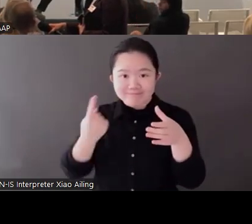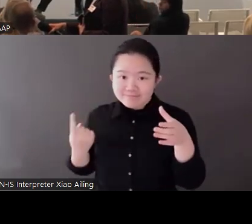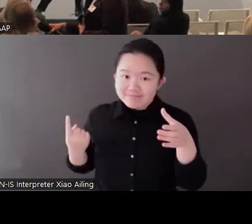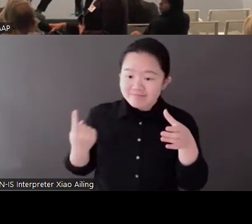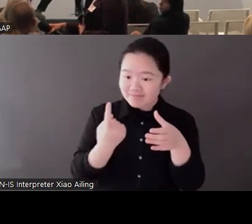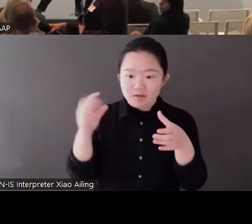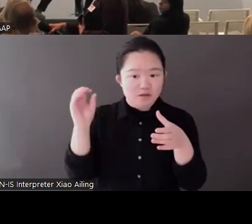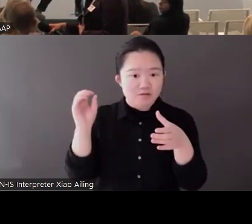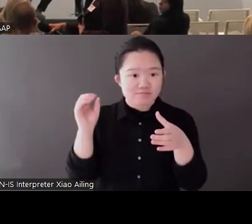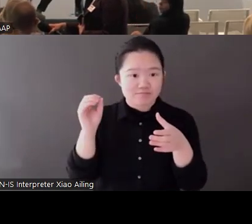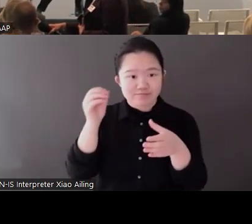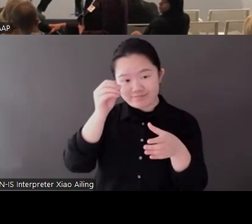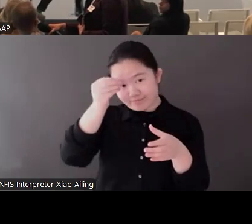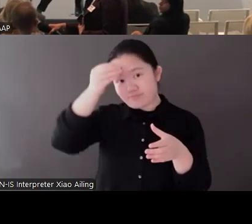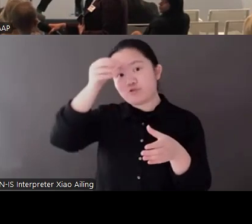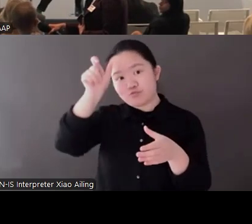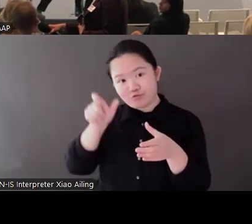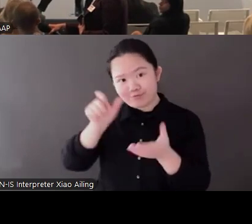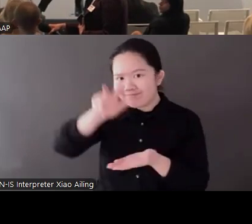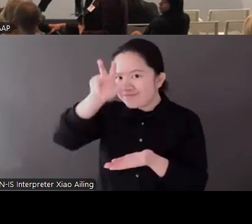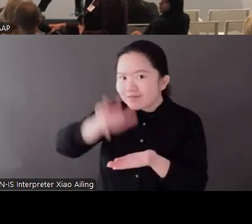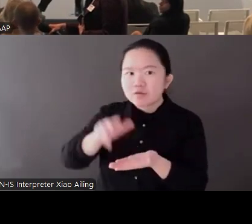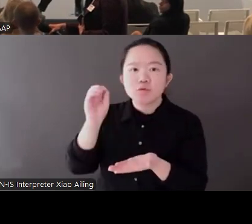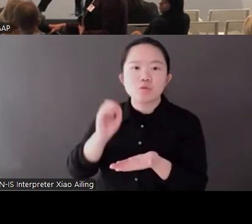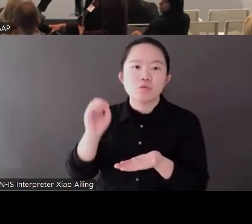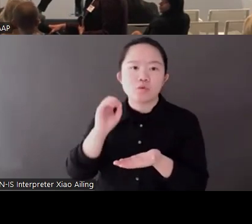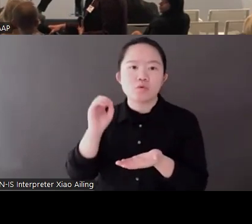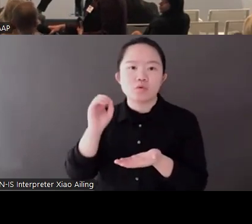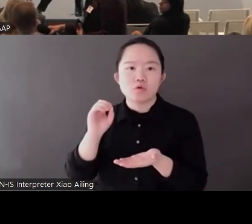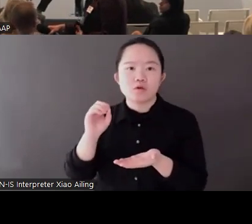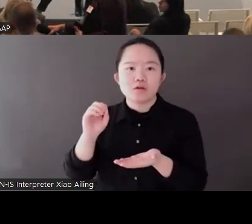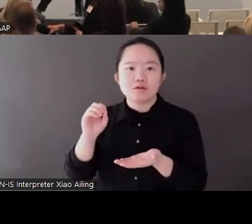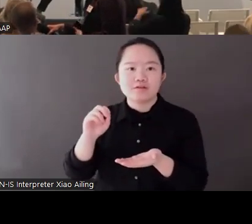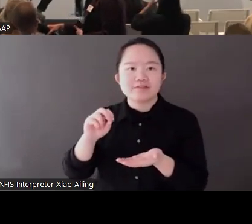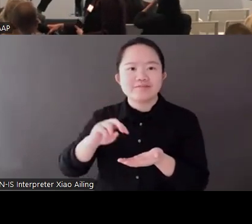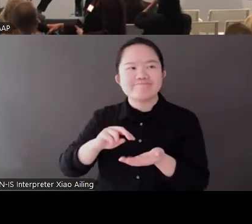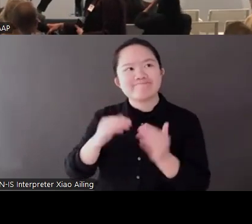better than just saying that, oh, well, we have a few people who want to be certified. Yeah.